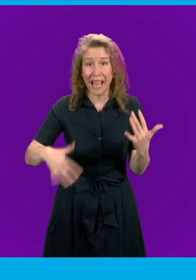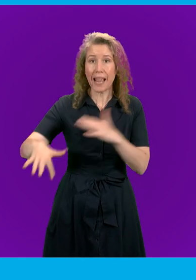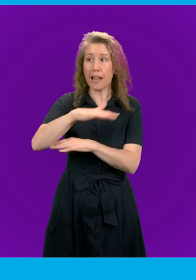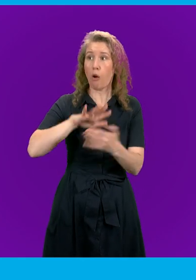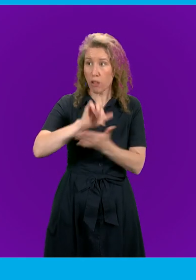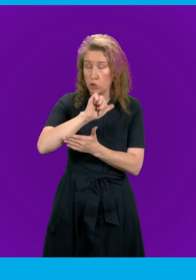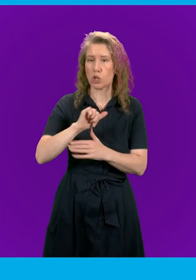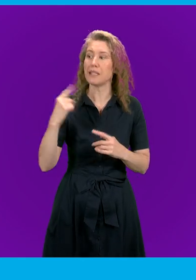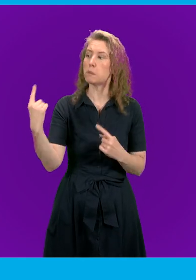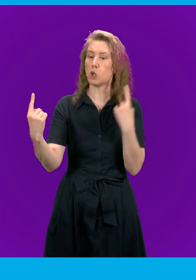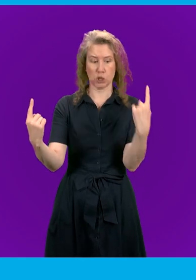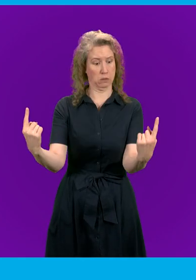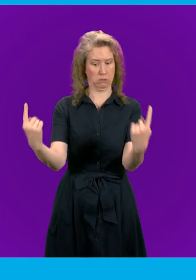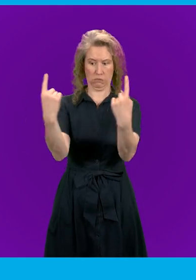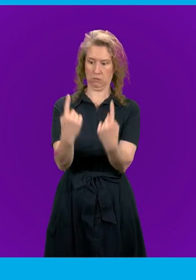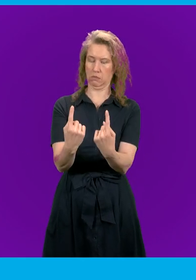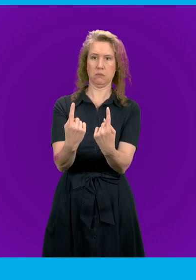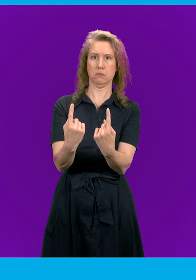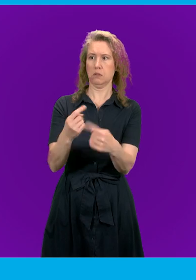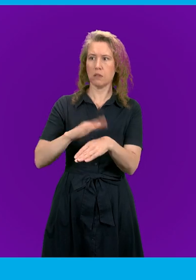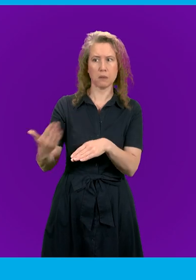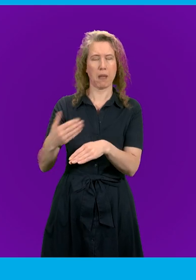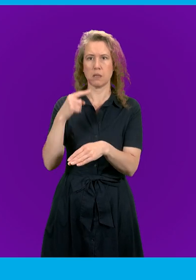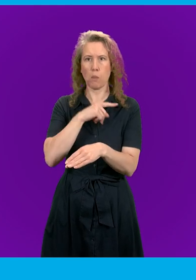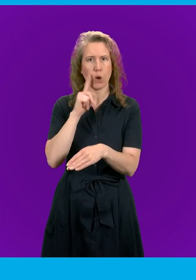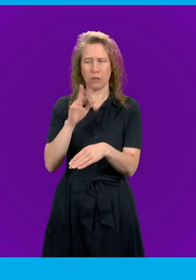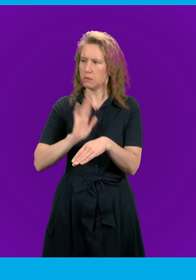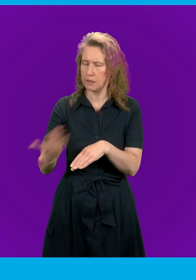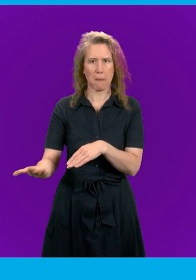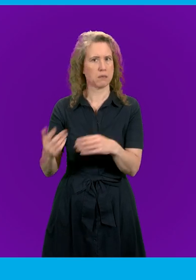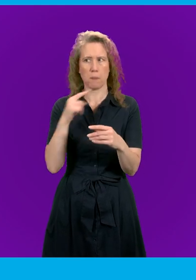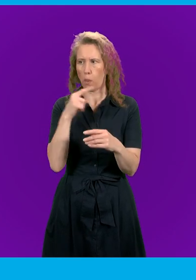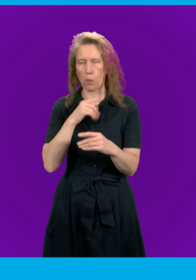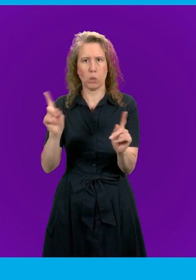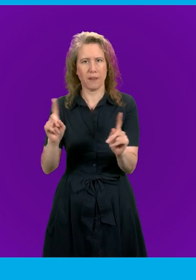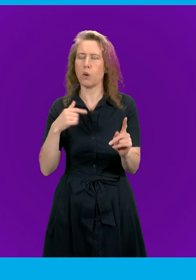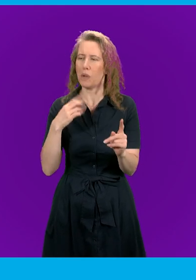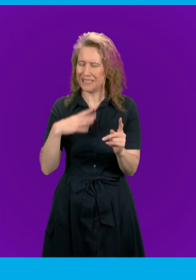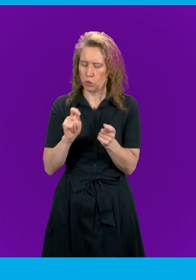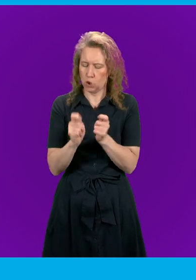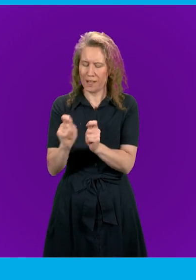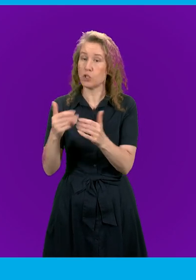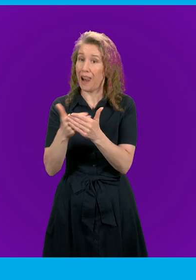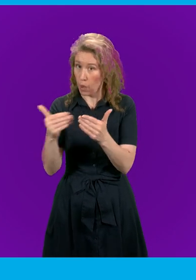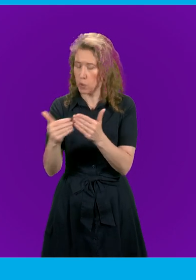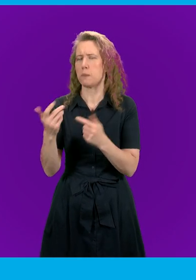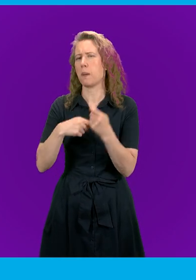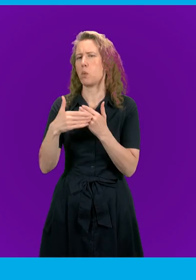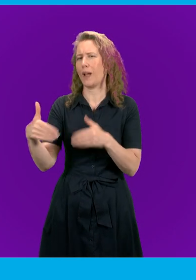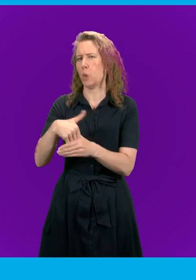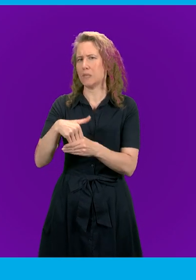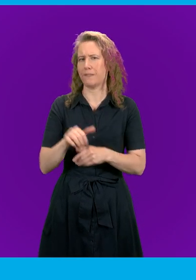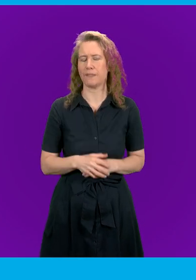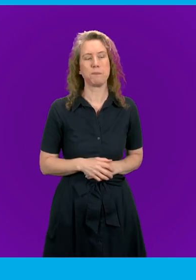think some things can be altered, so it makes it more inclusive. Yeah, there's definitely this idea